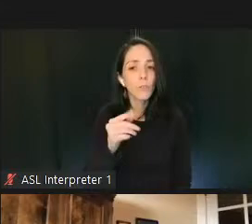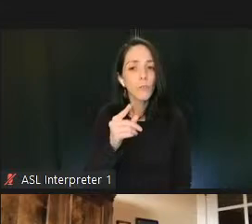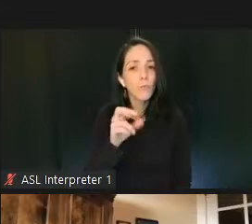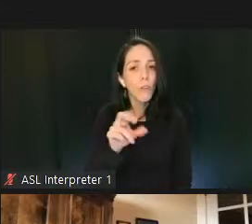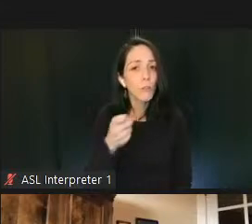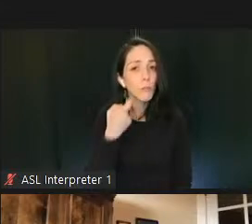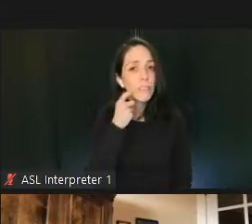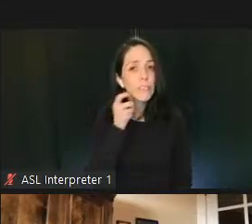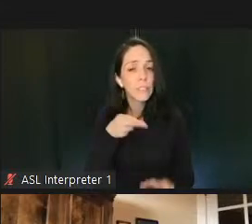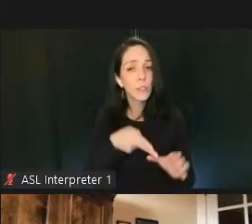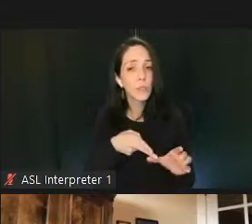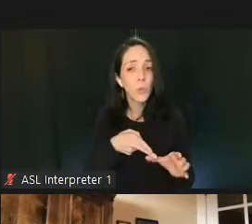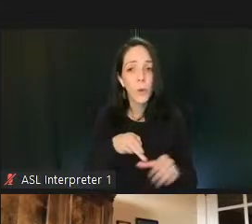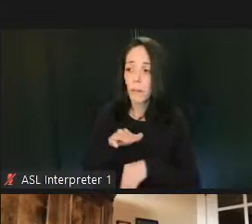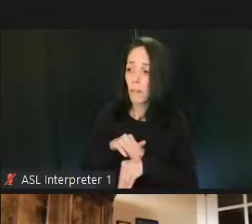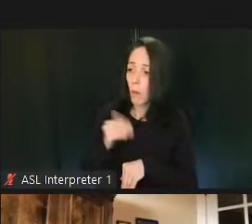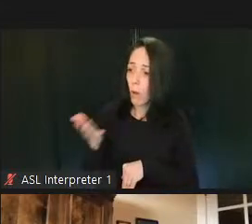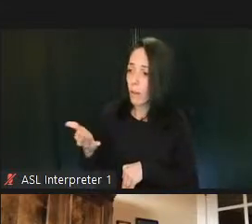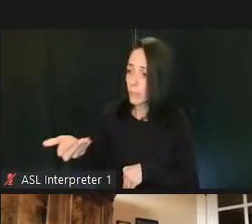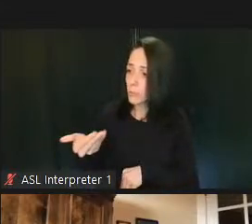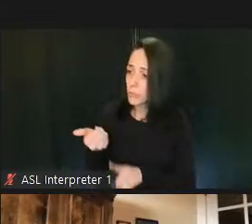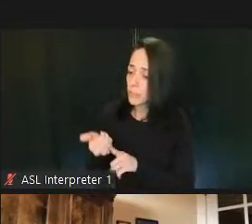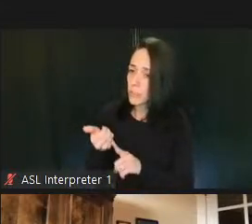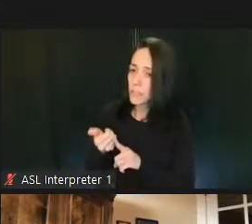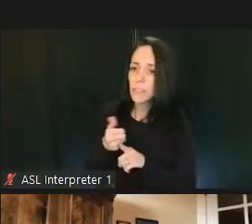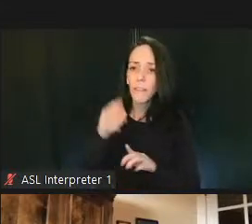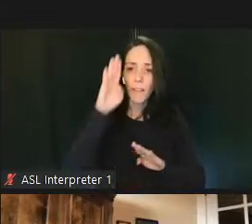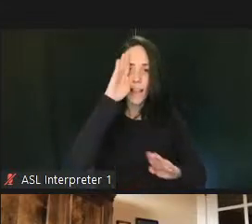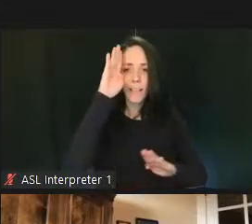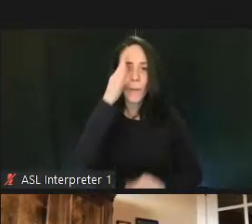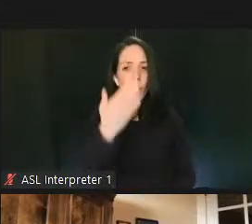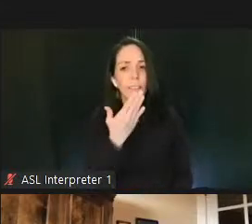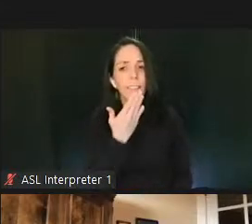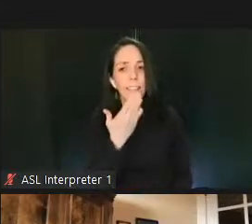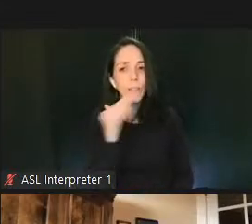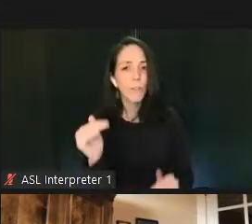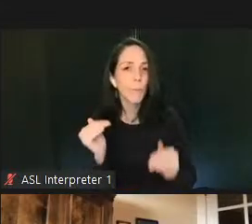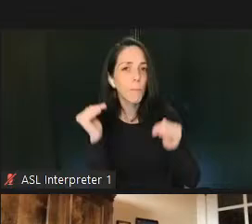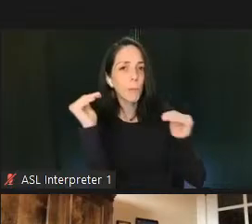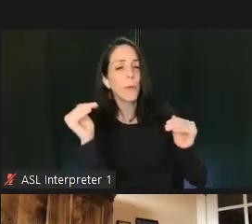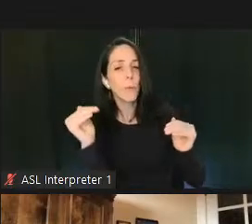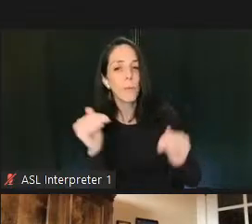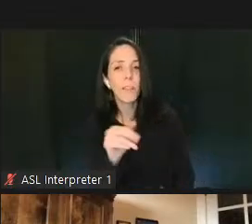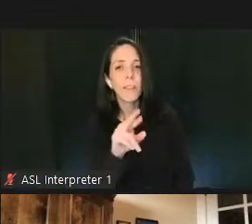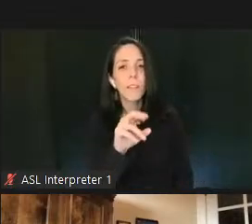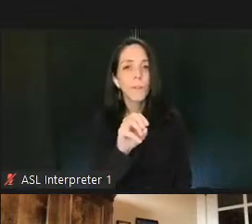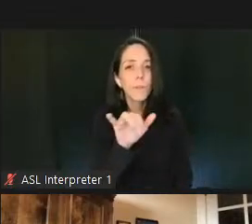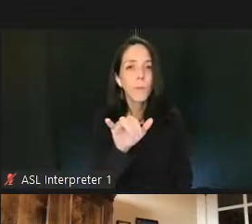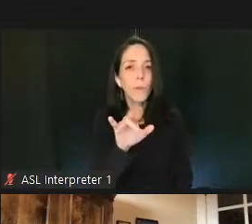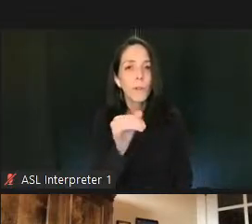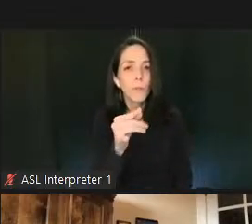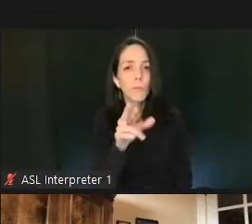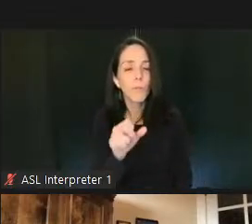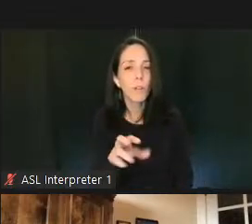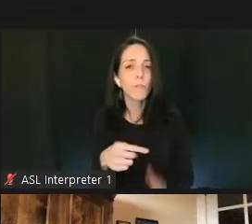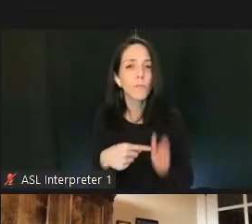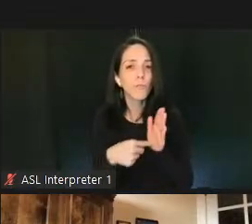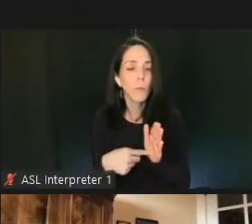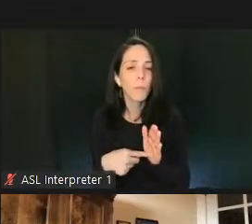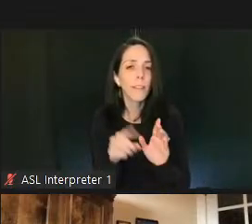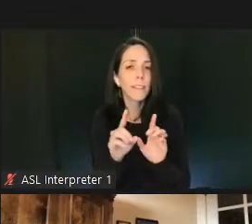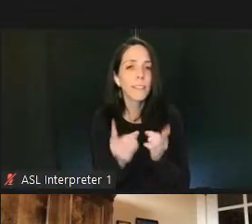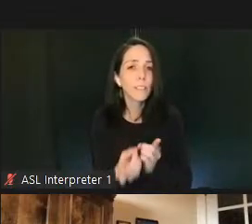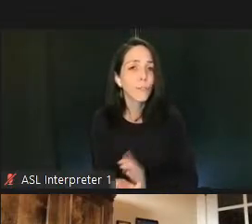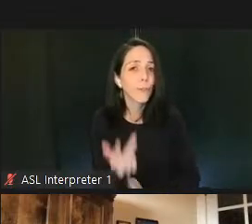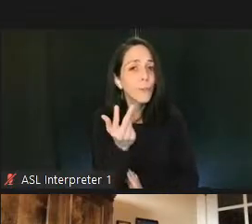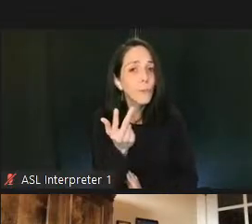Rogers. Yeah, thank you. And thank you, Kevin, for promoting me. Roy Rogers, I represent District 3, and I would tell you that